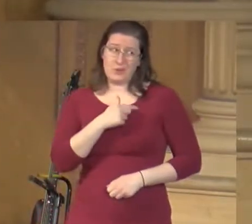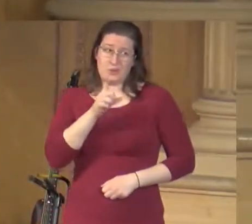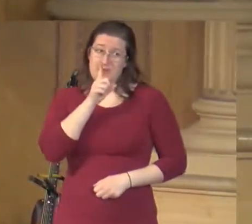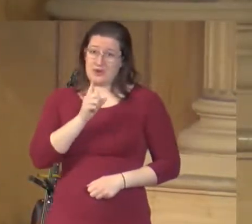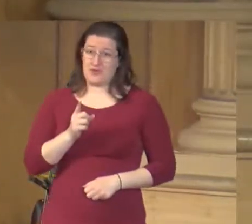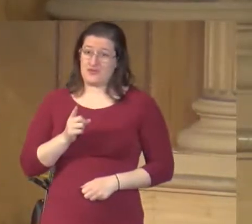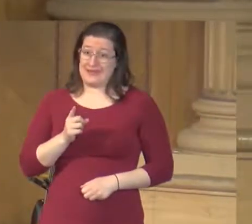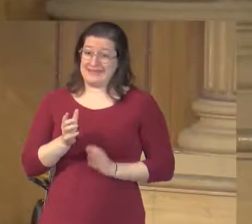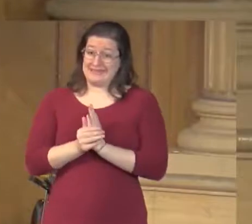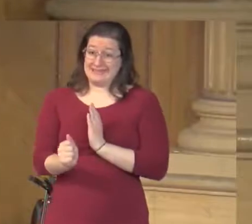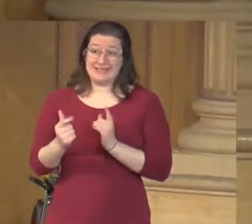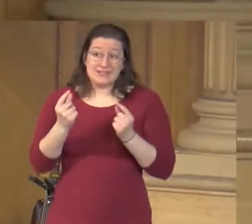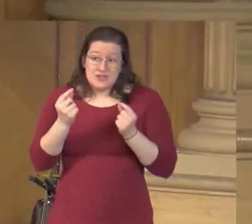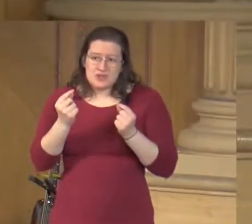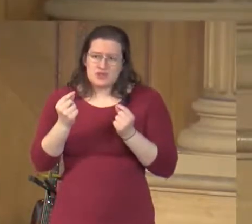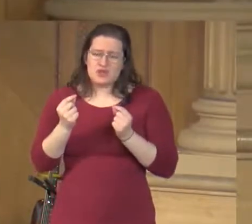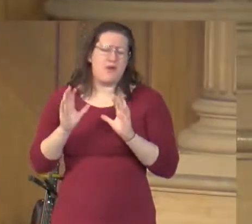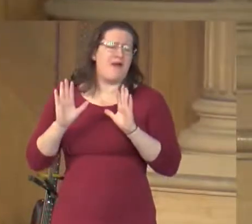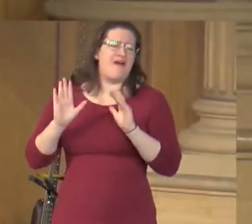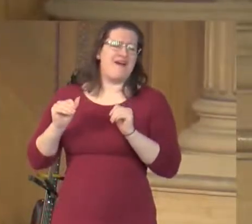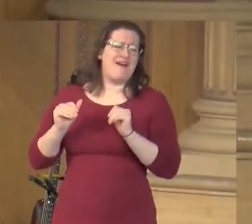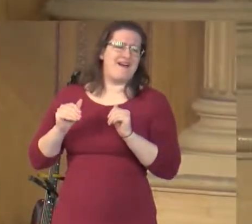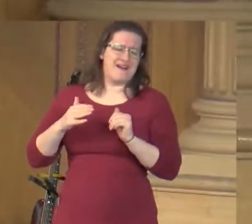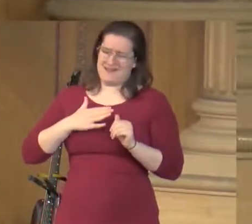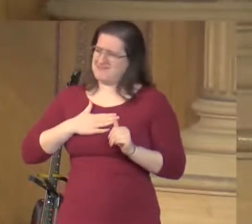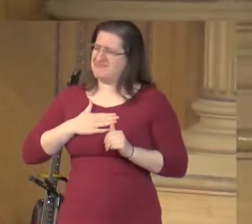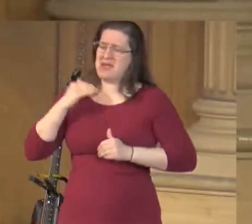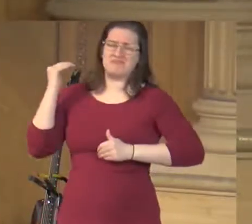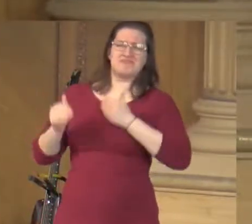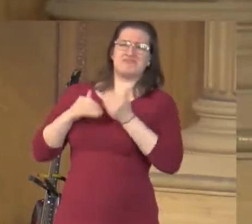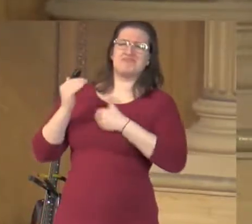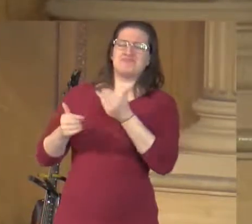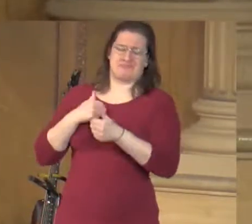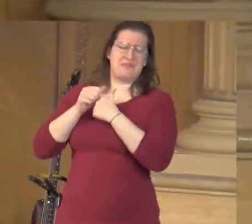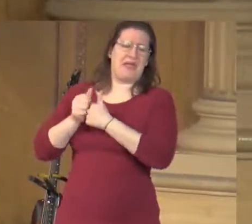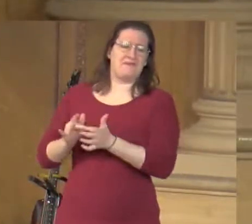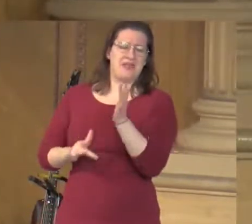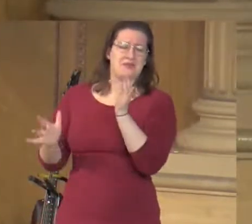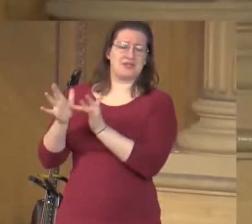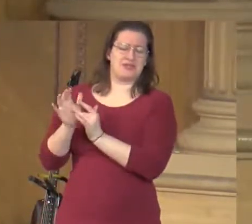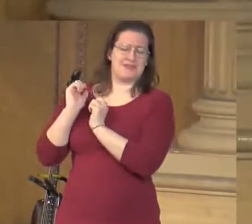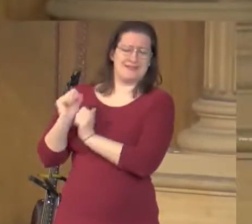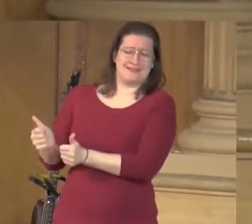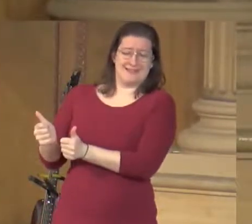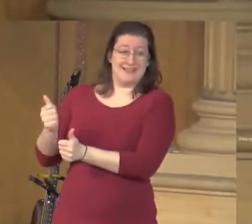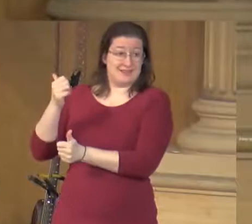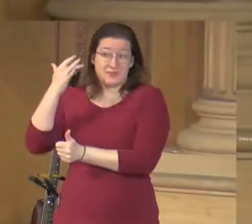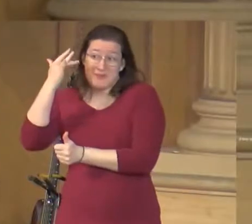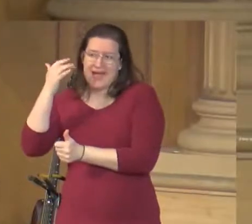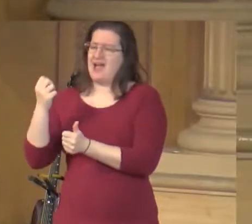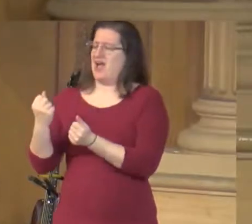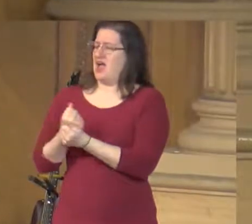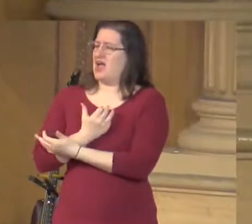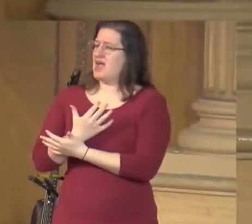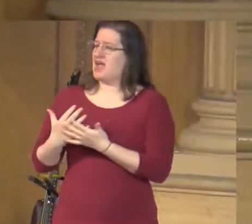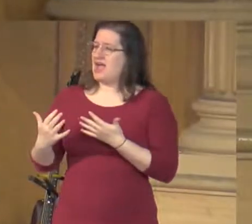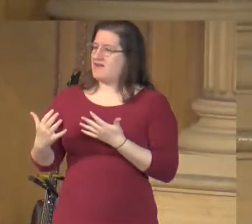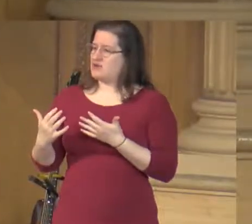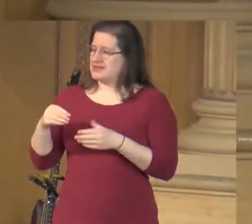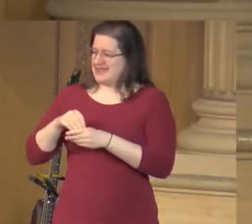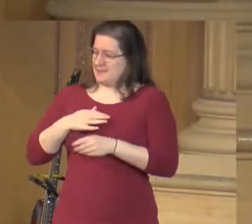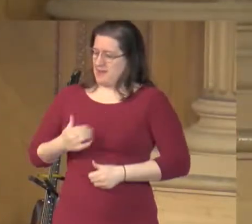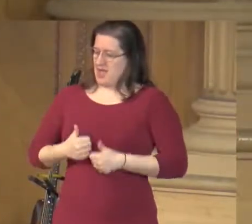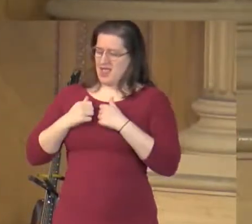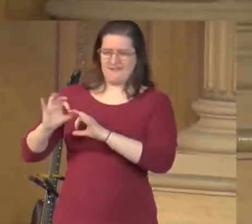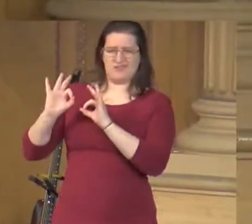I'm really good at convincing myself that things are going great in my walk with Jesus when everything in my life is going well. When in reality,